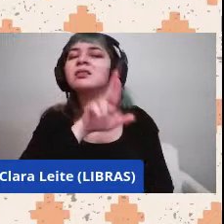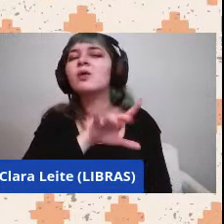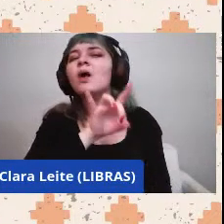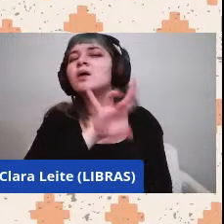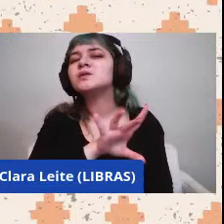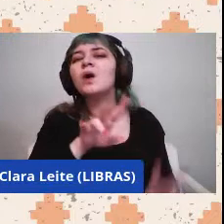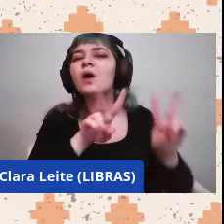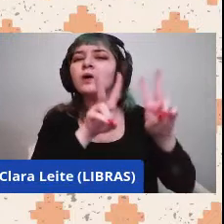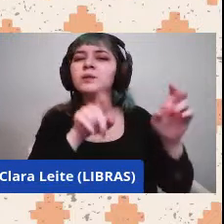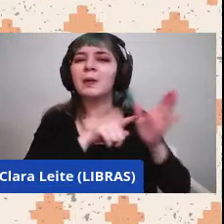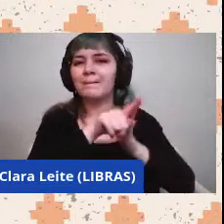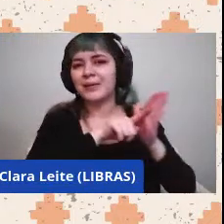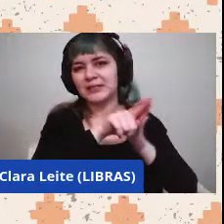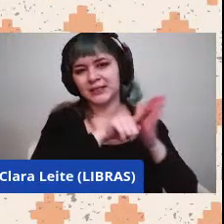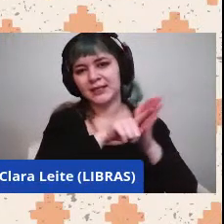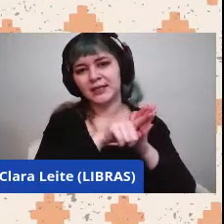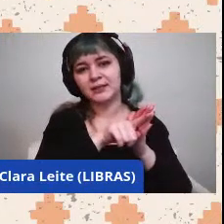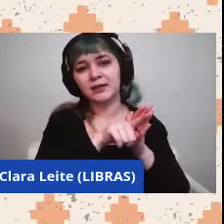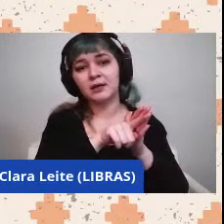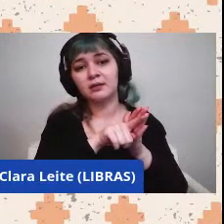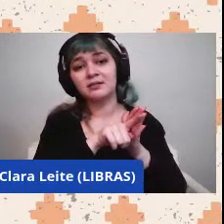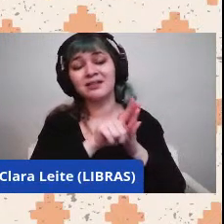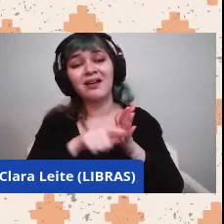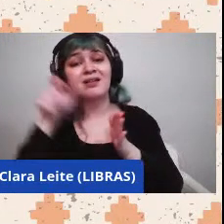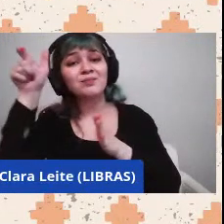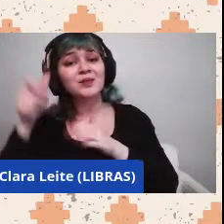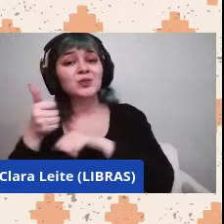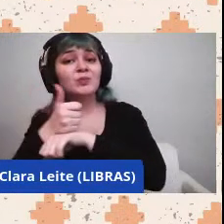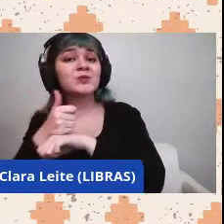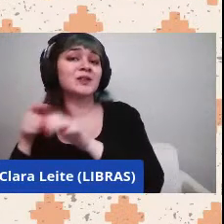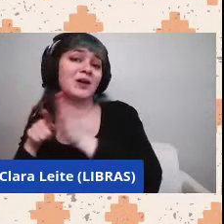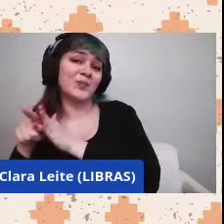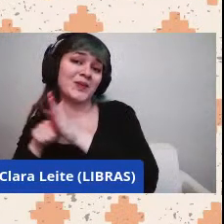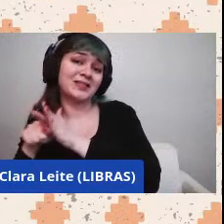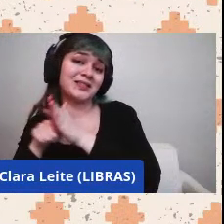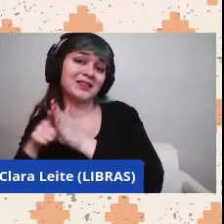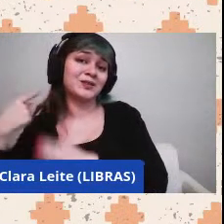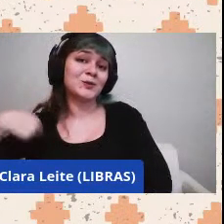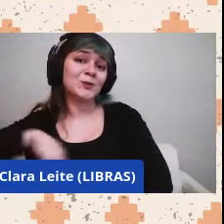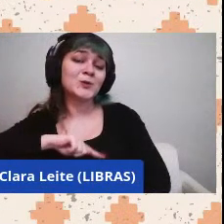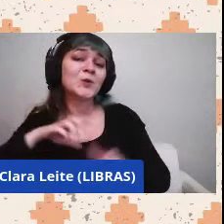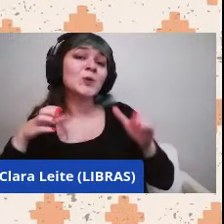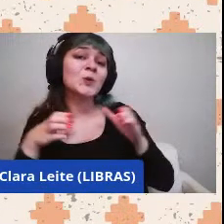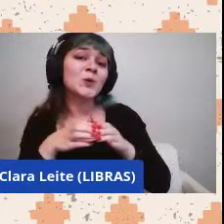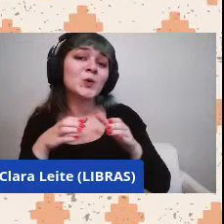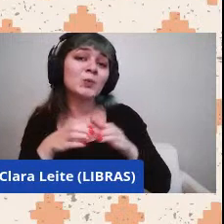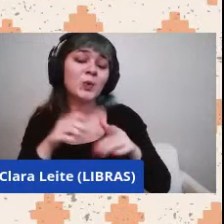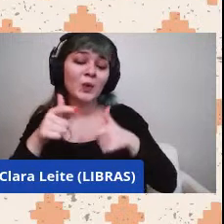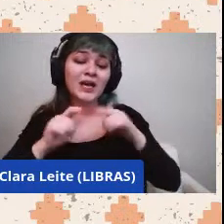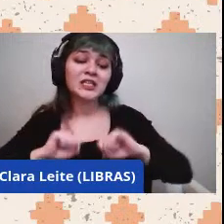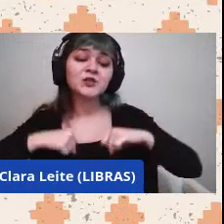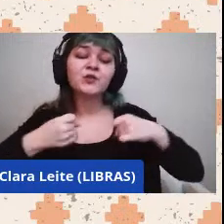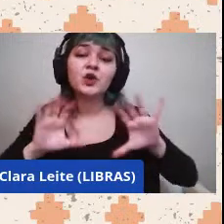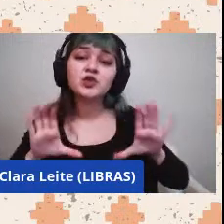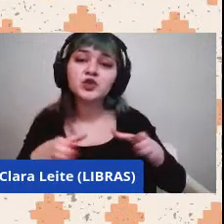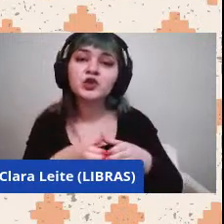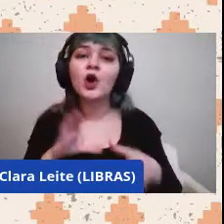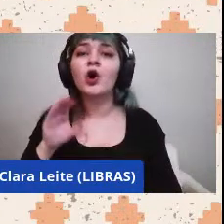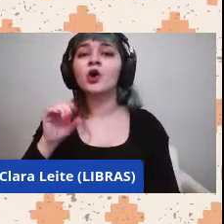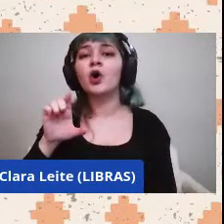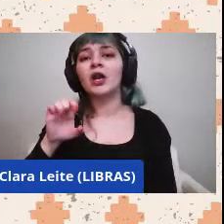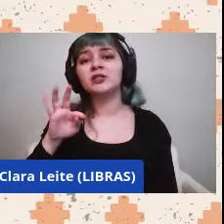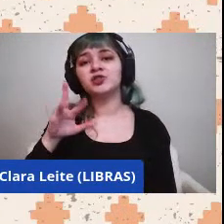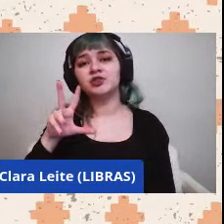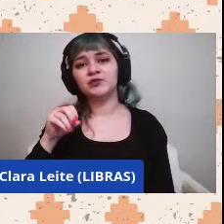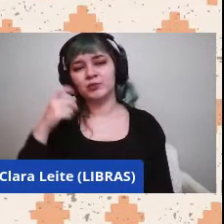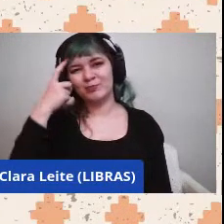just the research, but the researcher and our collective and group effort to think through these